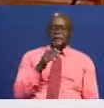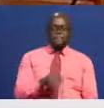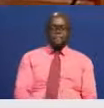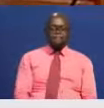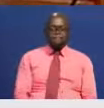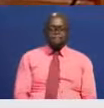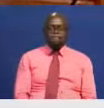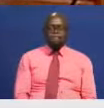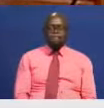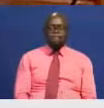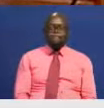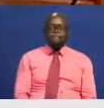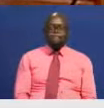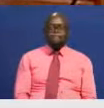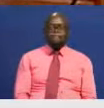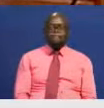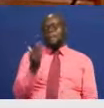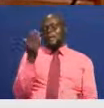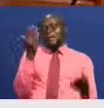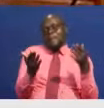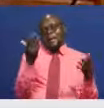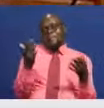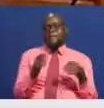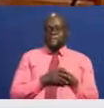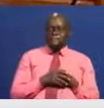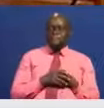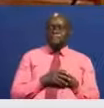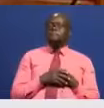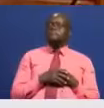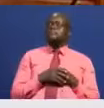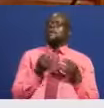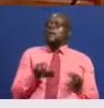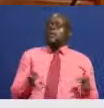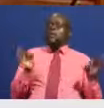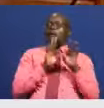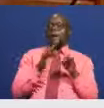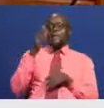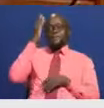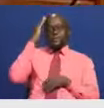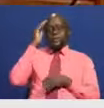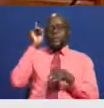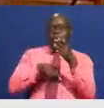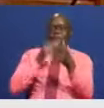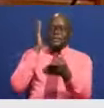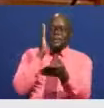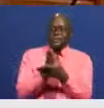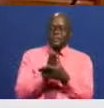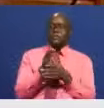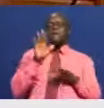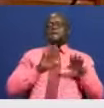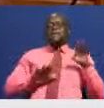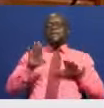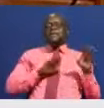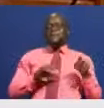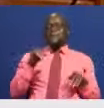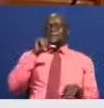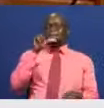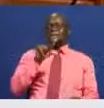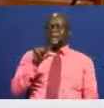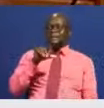sir, maybe it's worth to reflect on what is the true frustration of Gen